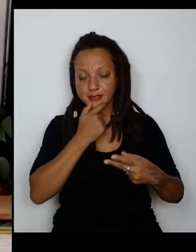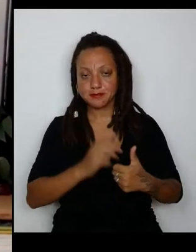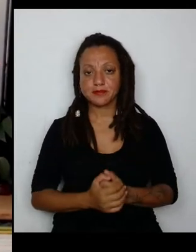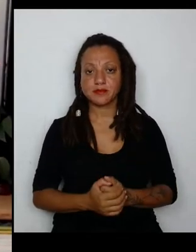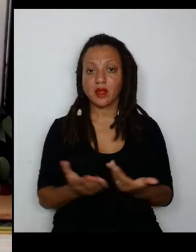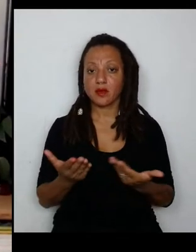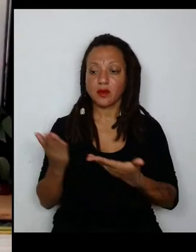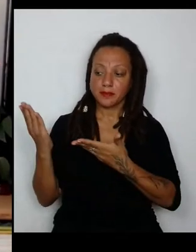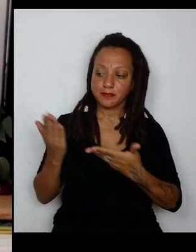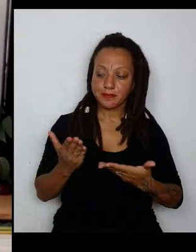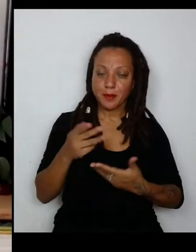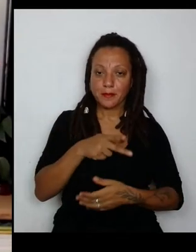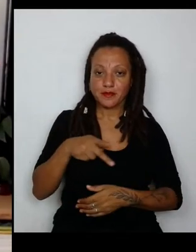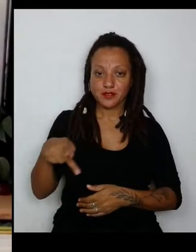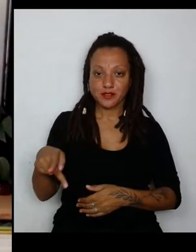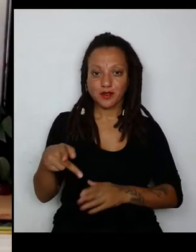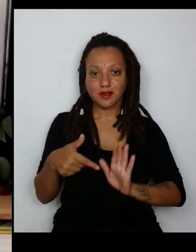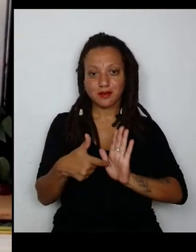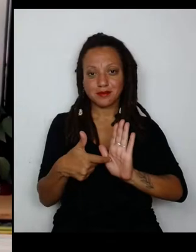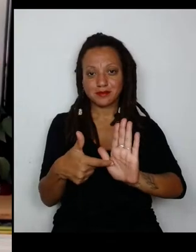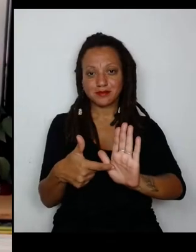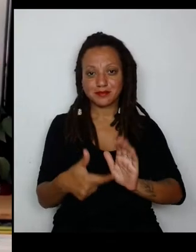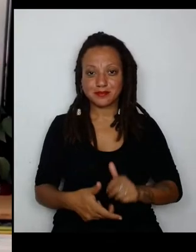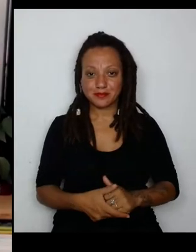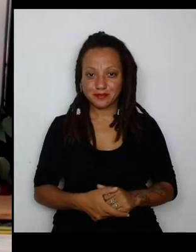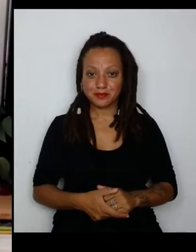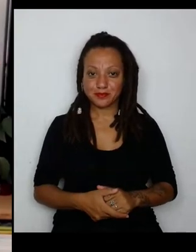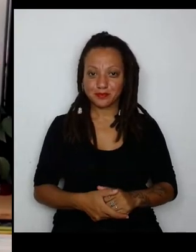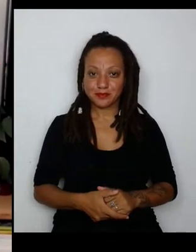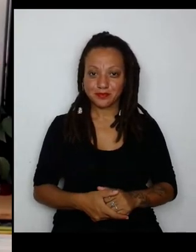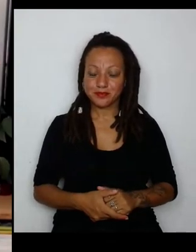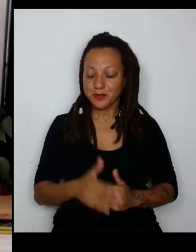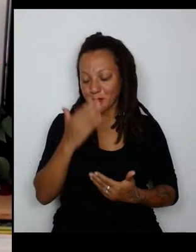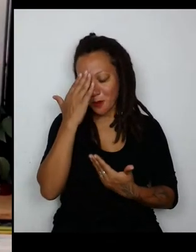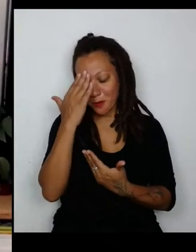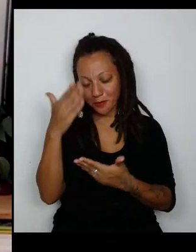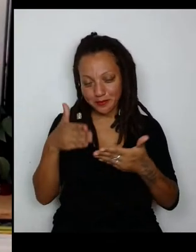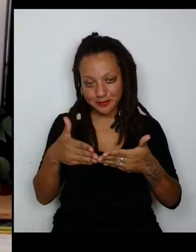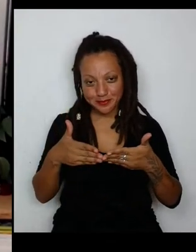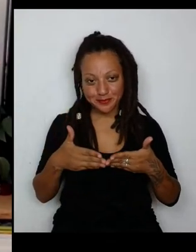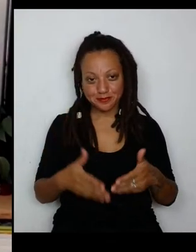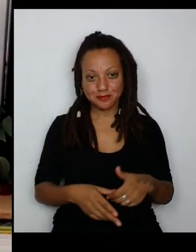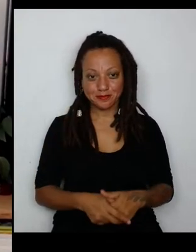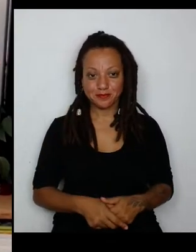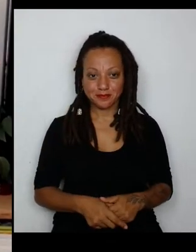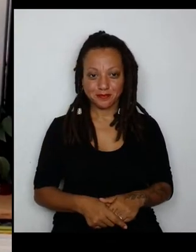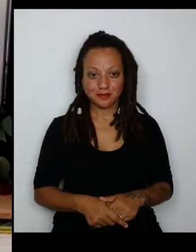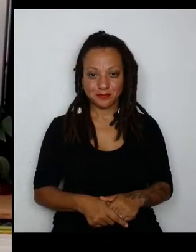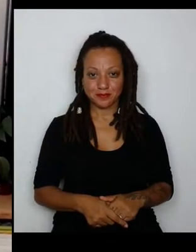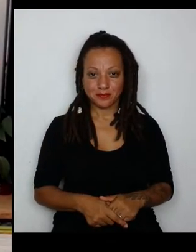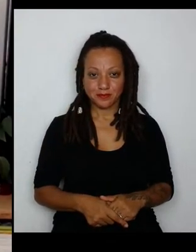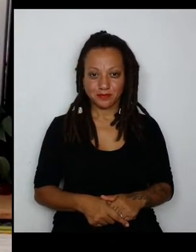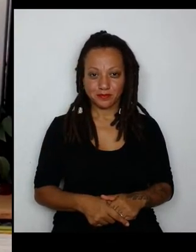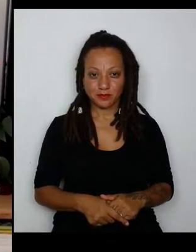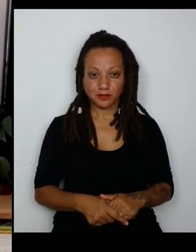so now i would like to invite professor browdy to start her presentation the floor is yours thank you